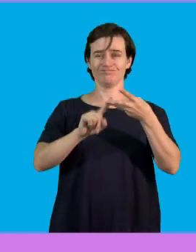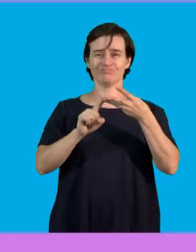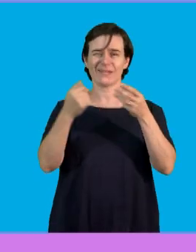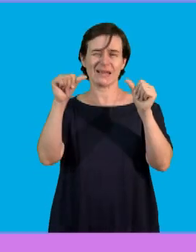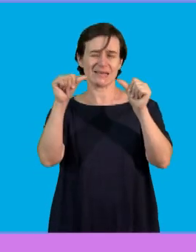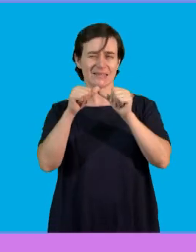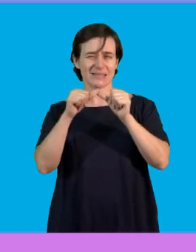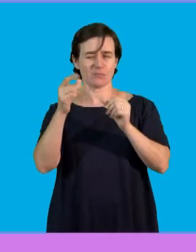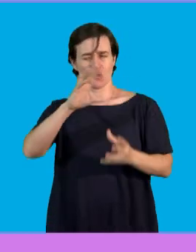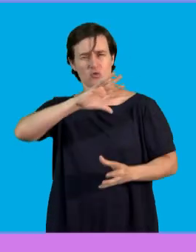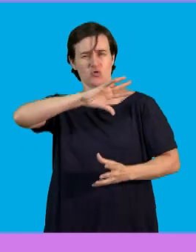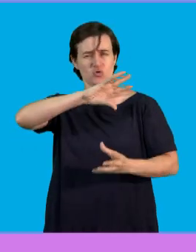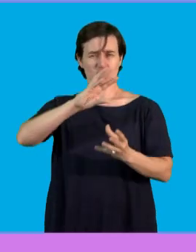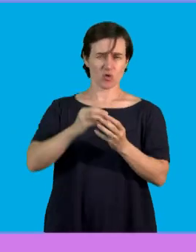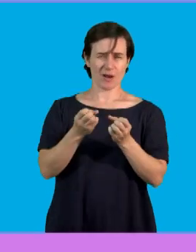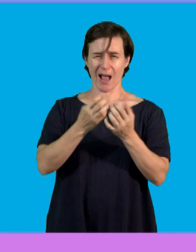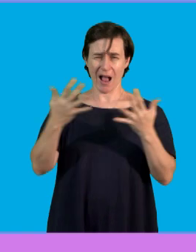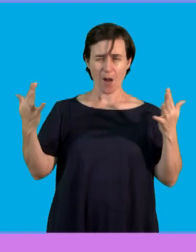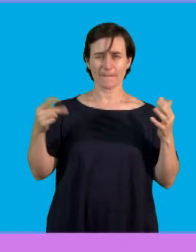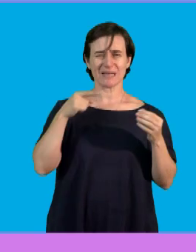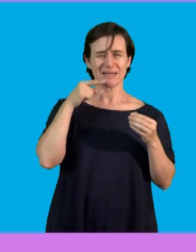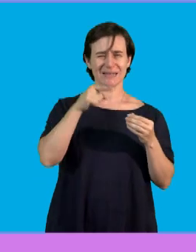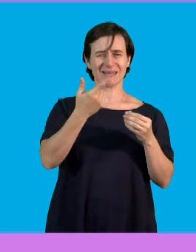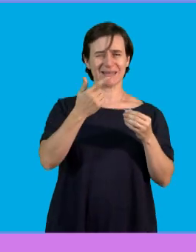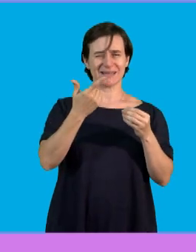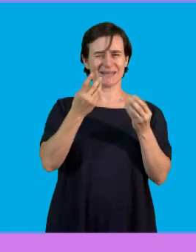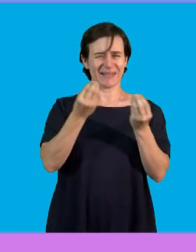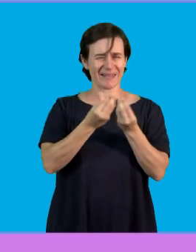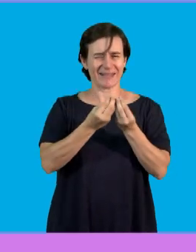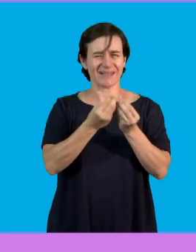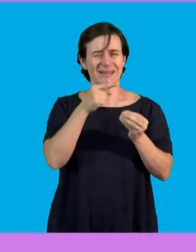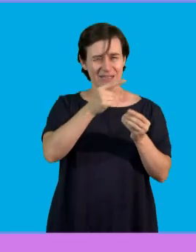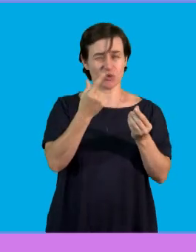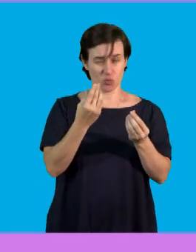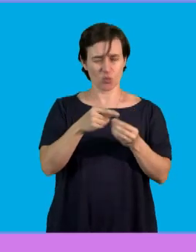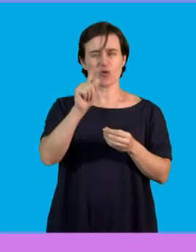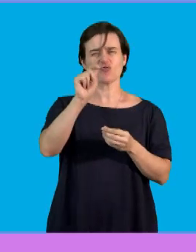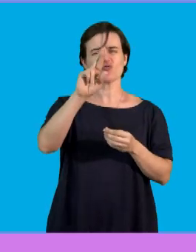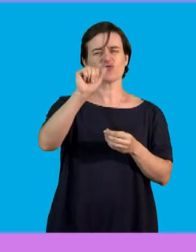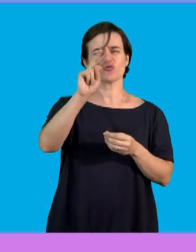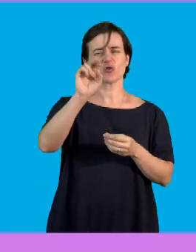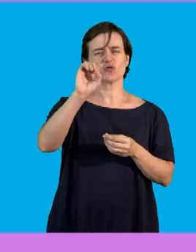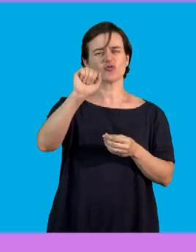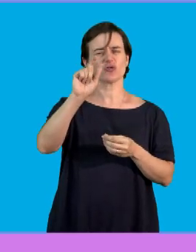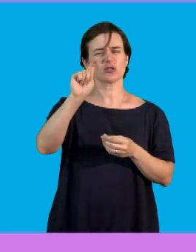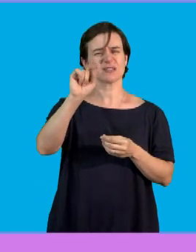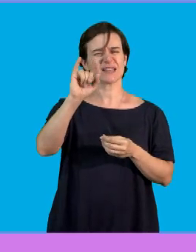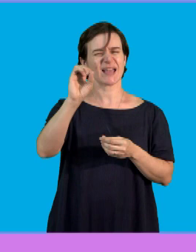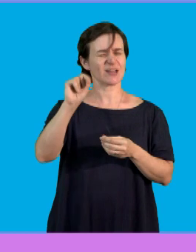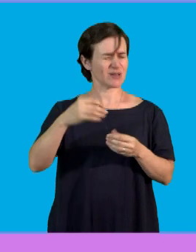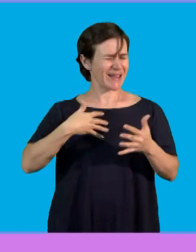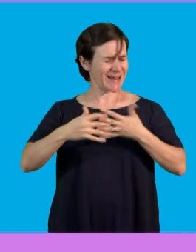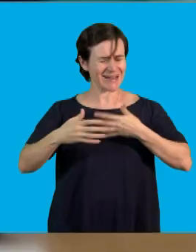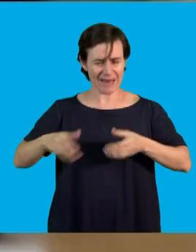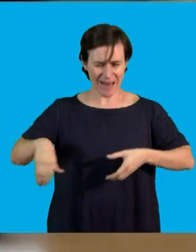total number of transactions made on this statement. Remember, we have said a transaction is any activity that will make a change